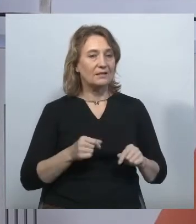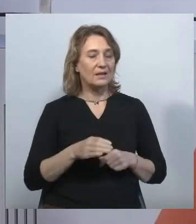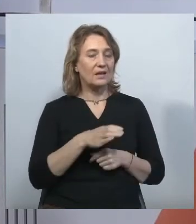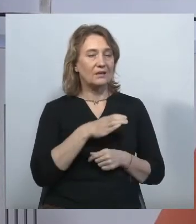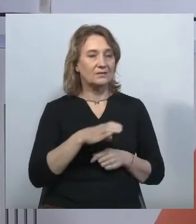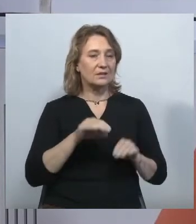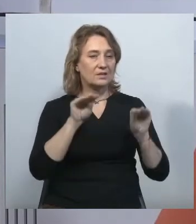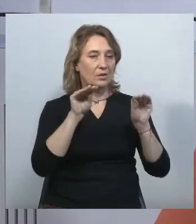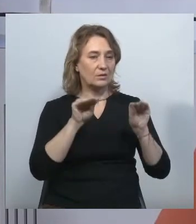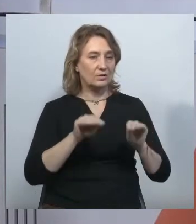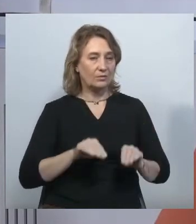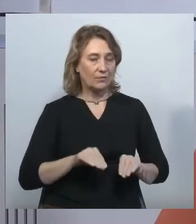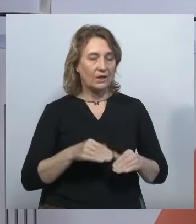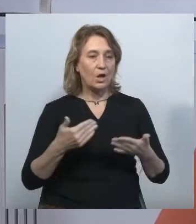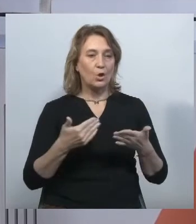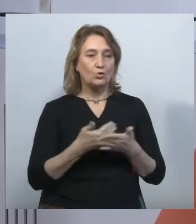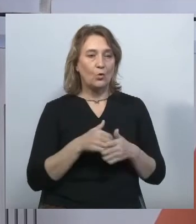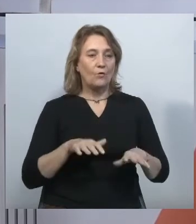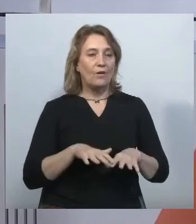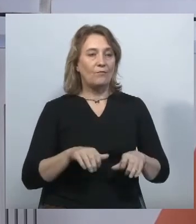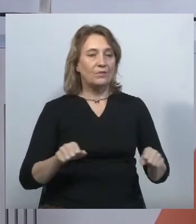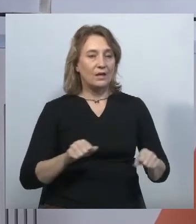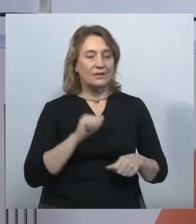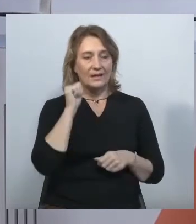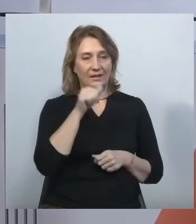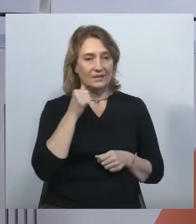mechanisms of de-oligarchization that the new